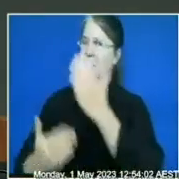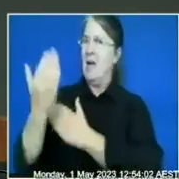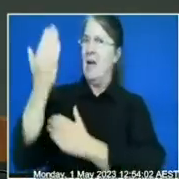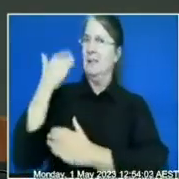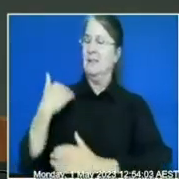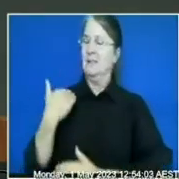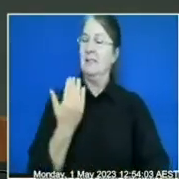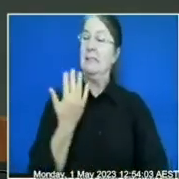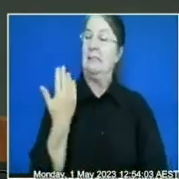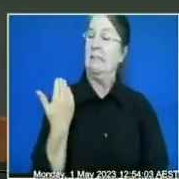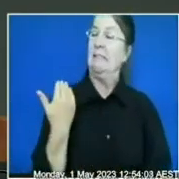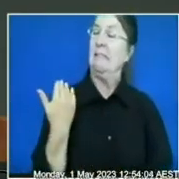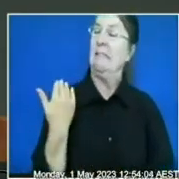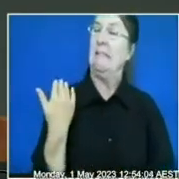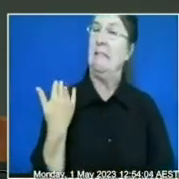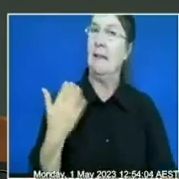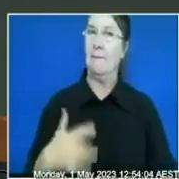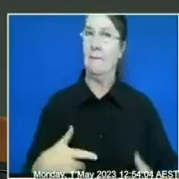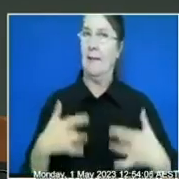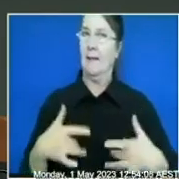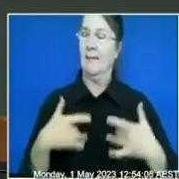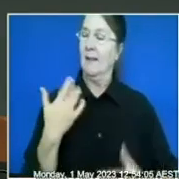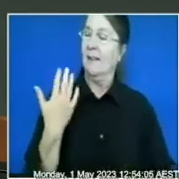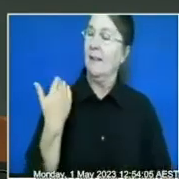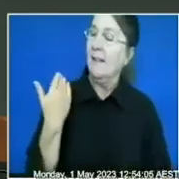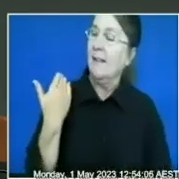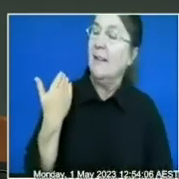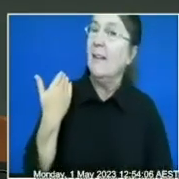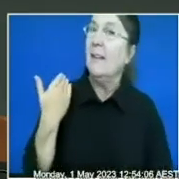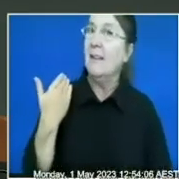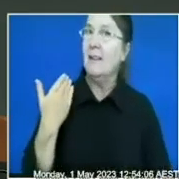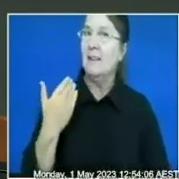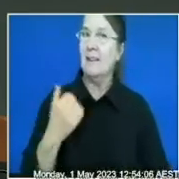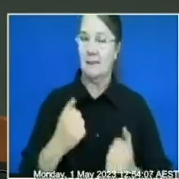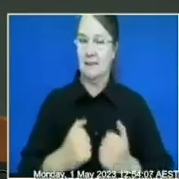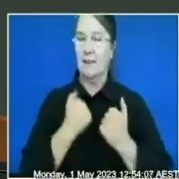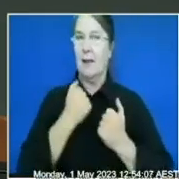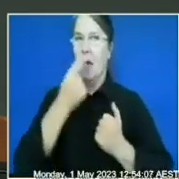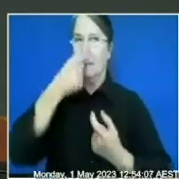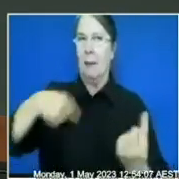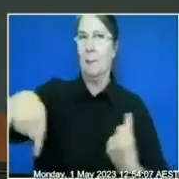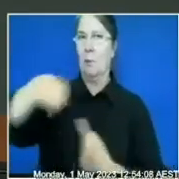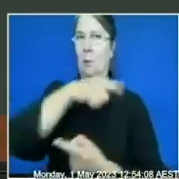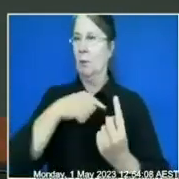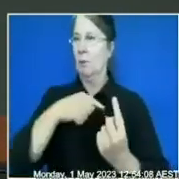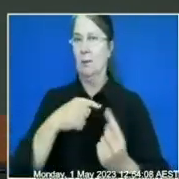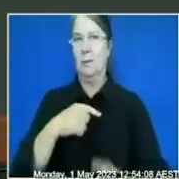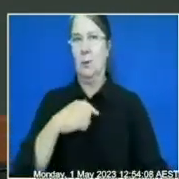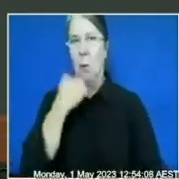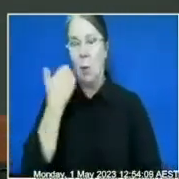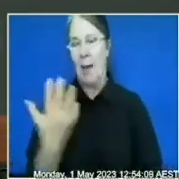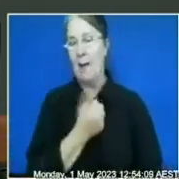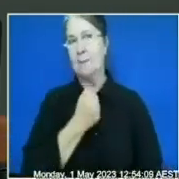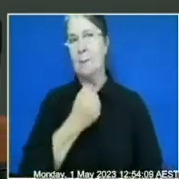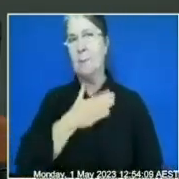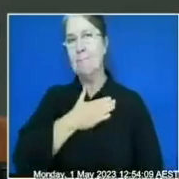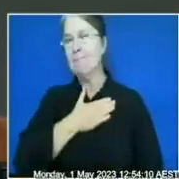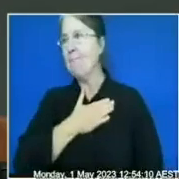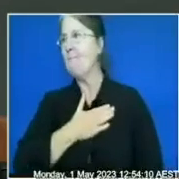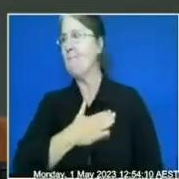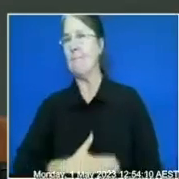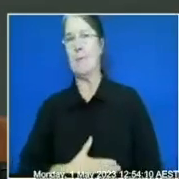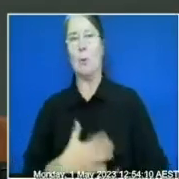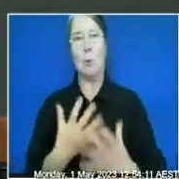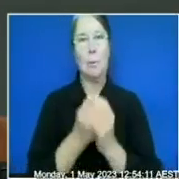is in play, not necessarily the current one, by the way, the one that's coming. So it's